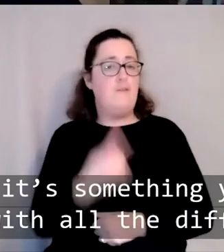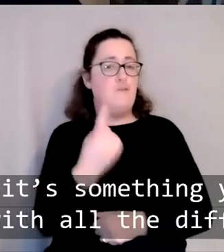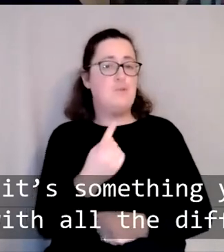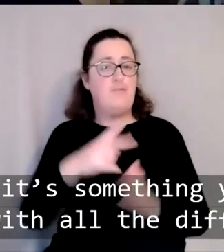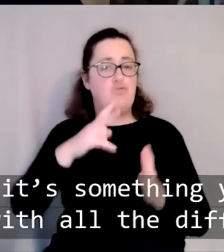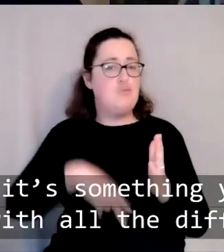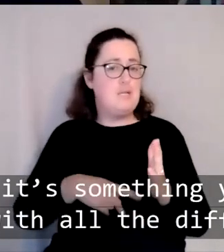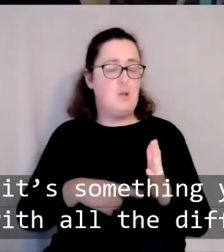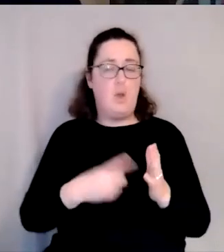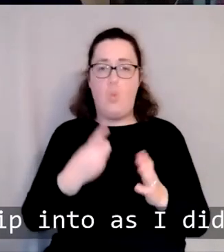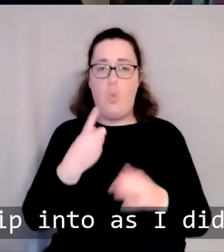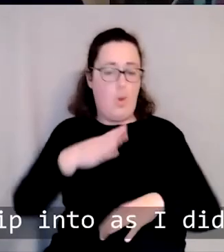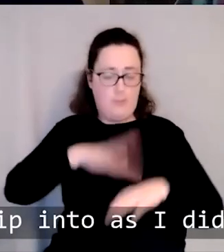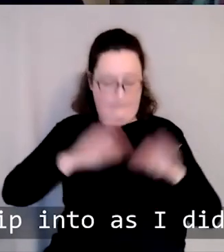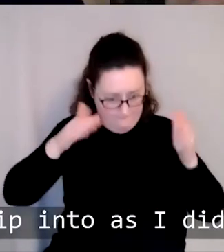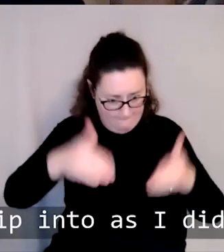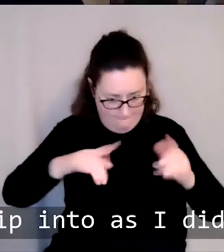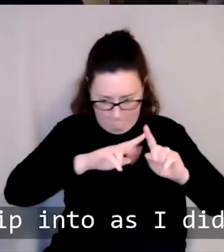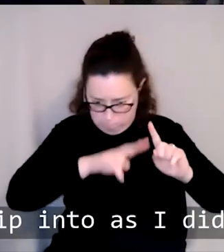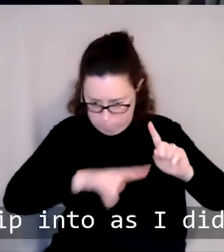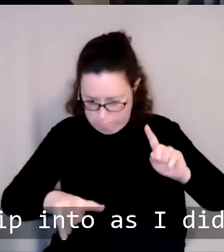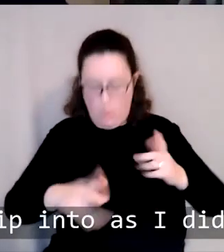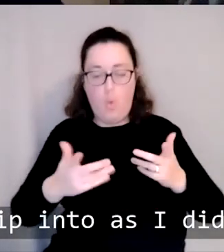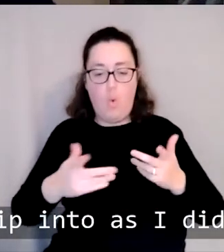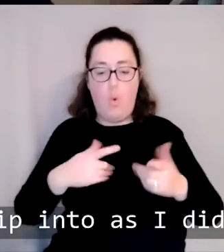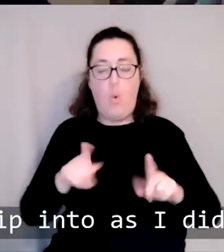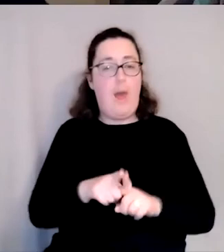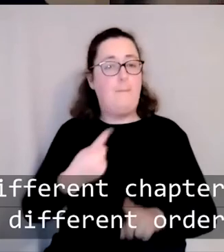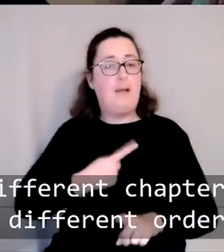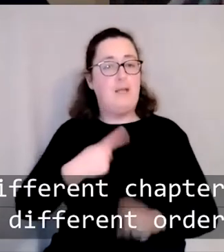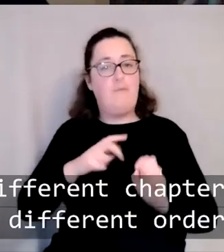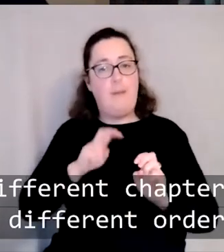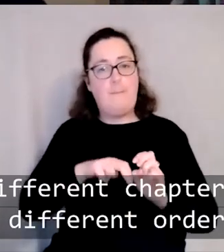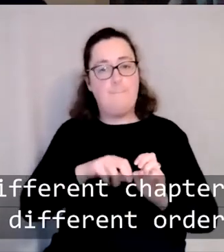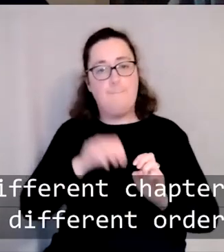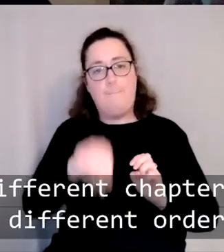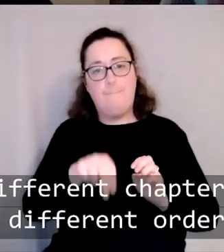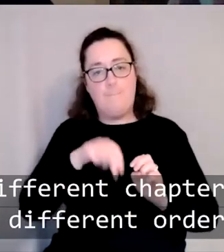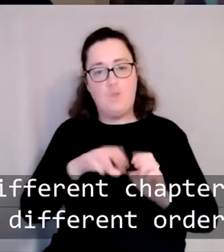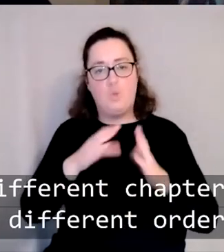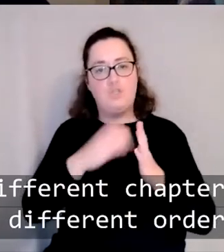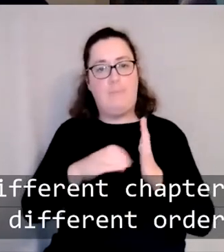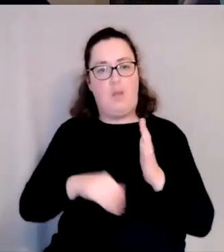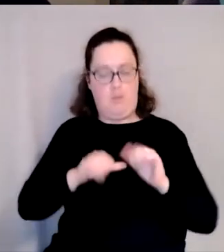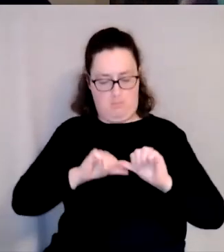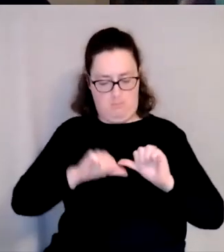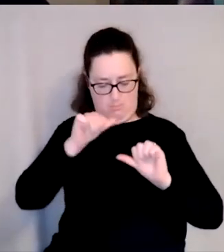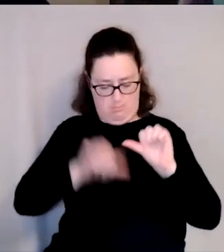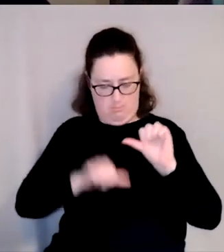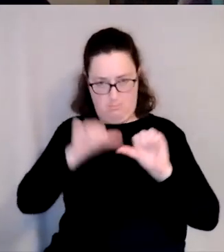in a wanna with all the different bits, or you dip into, as I did, at reading different chapters in different orders, I